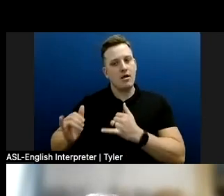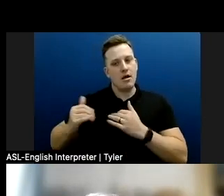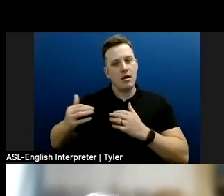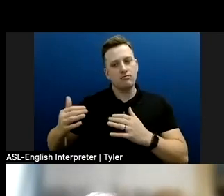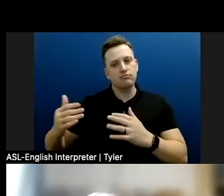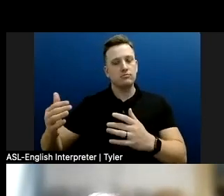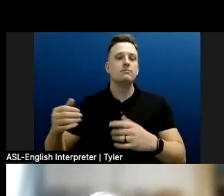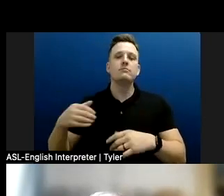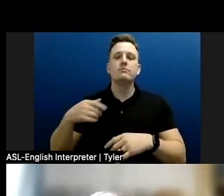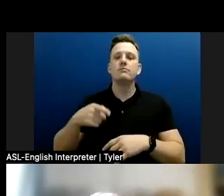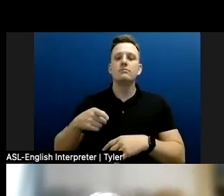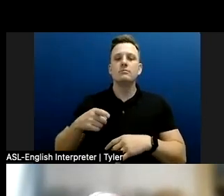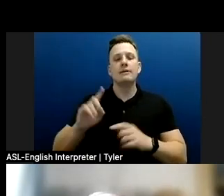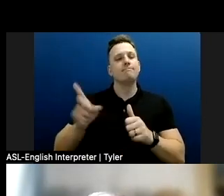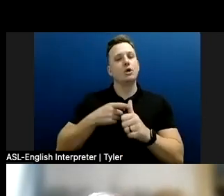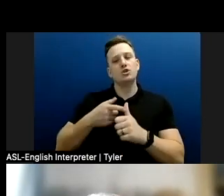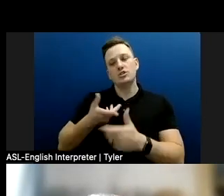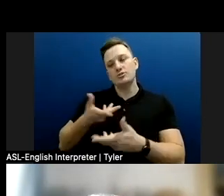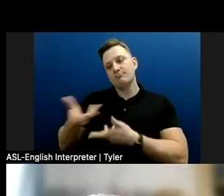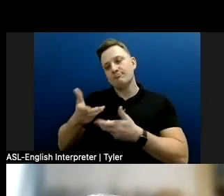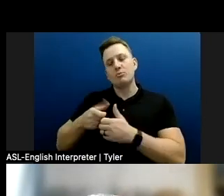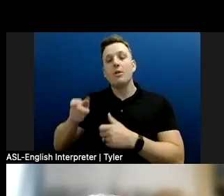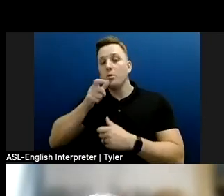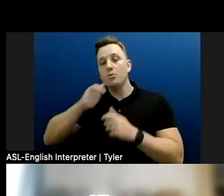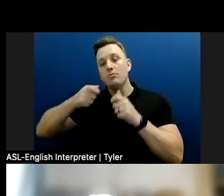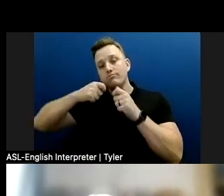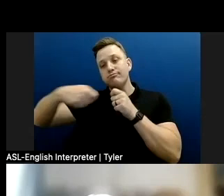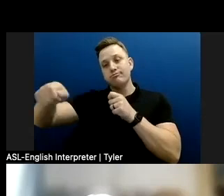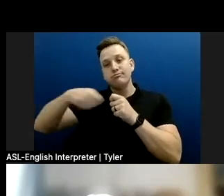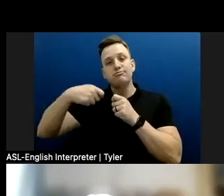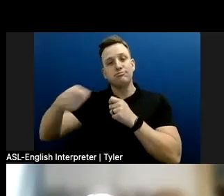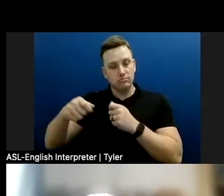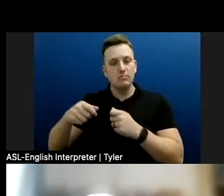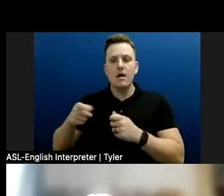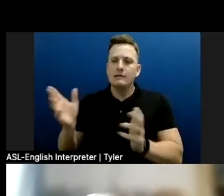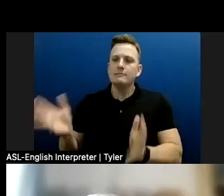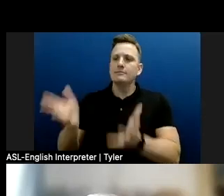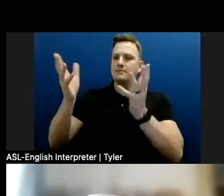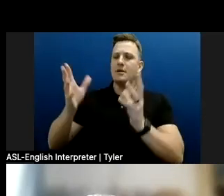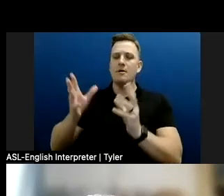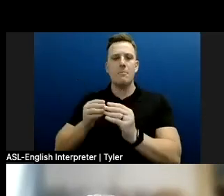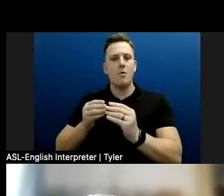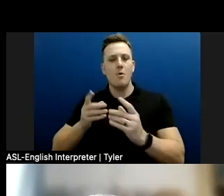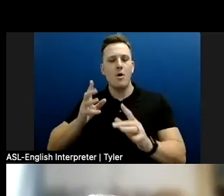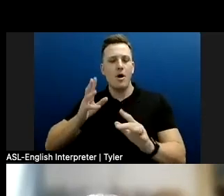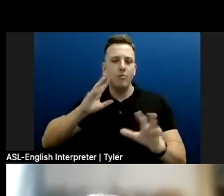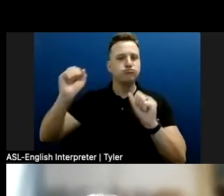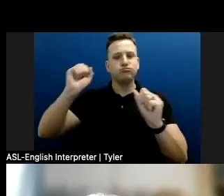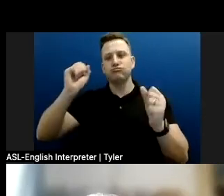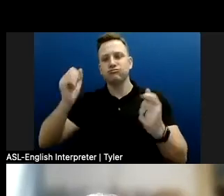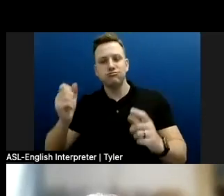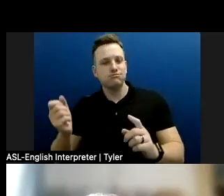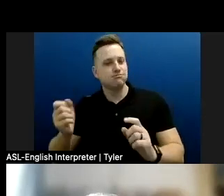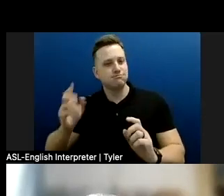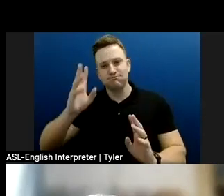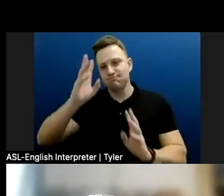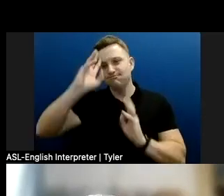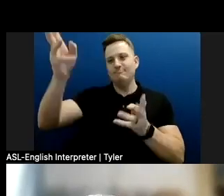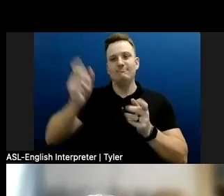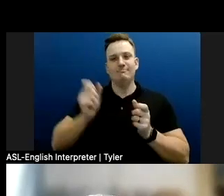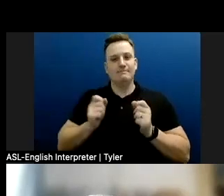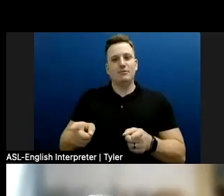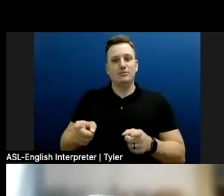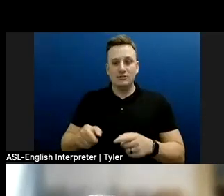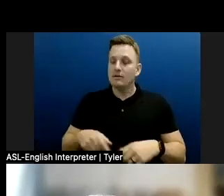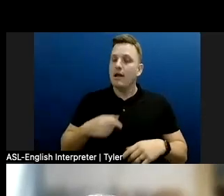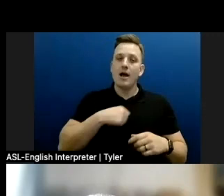trombone player and encourages him to do even more outlandish improvisations, and she's doing her improvisations,